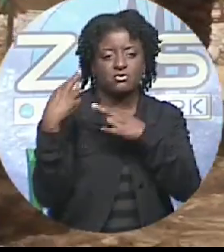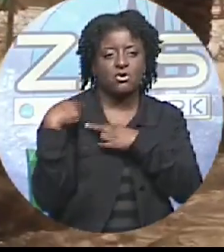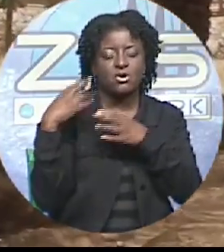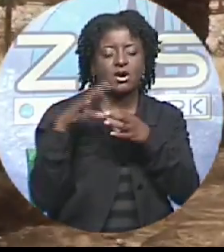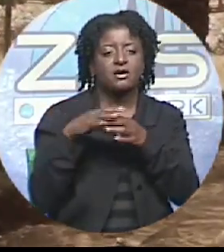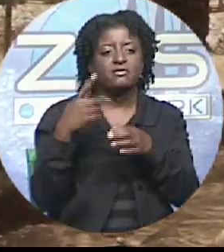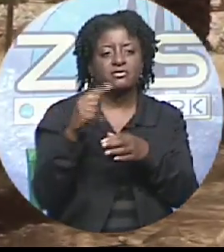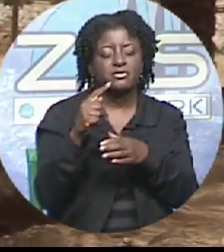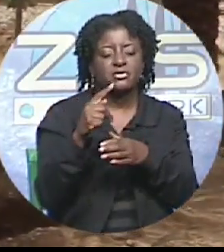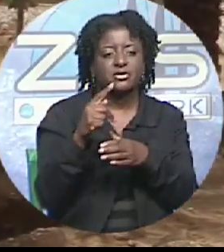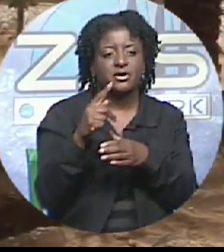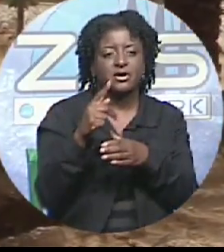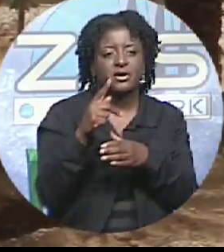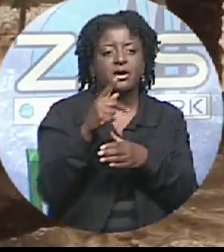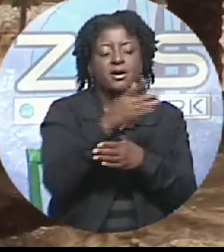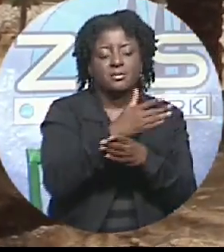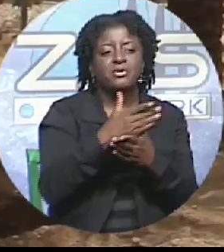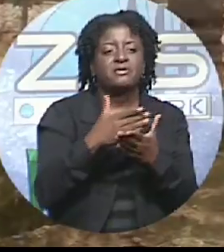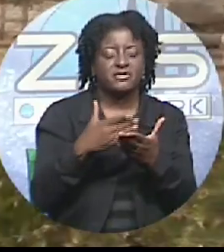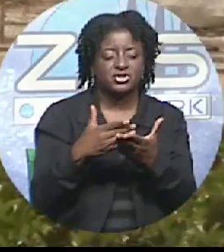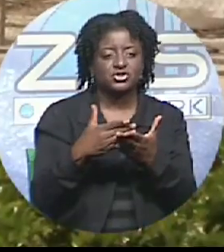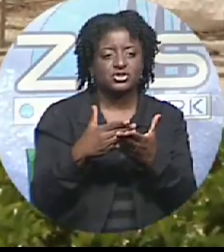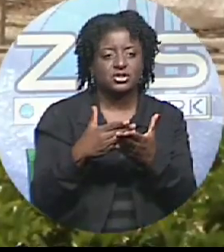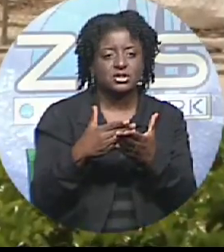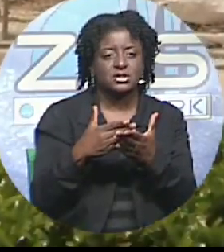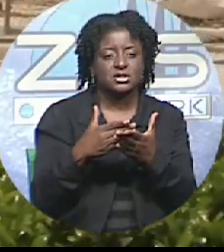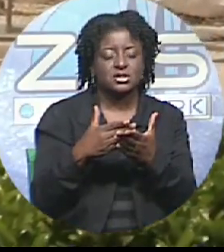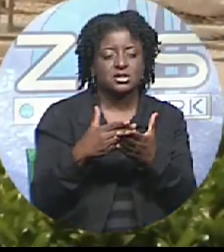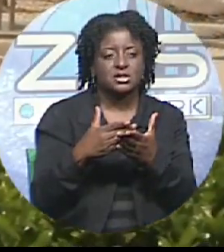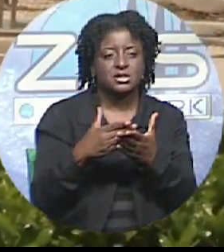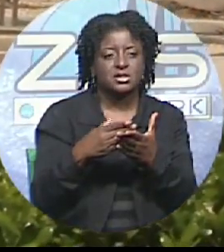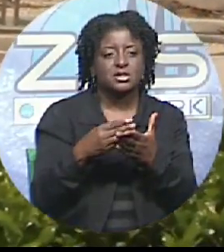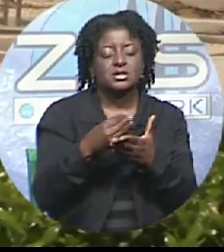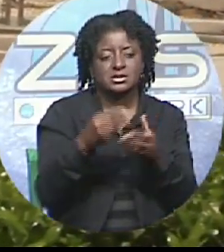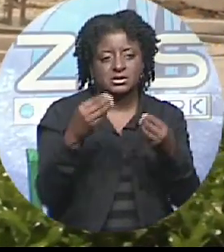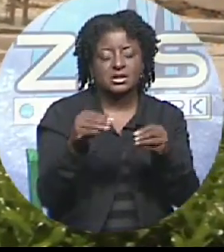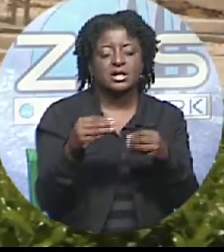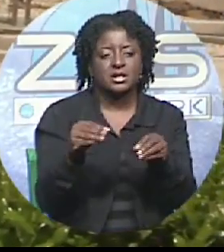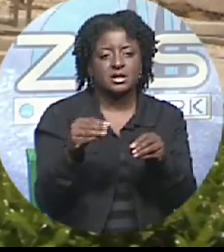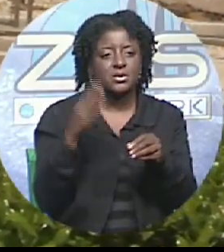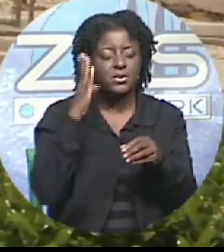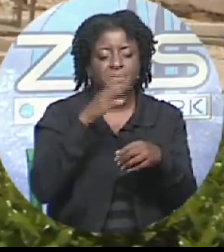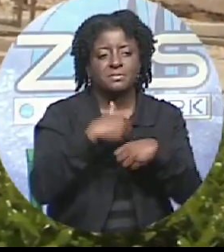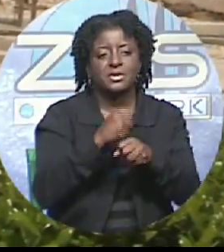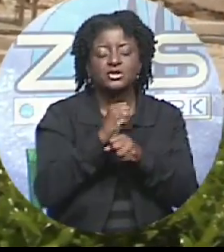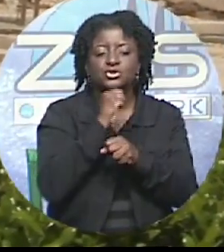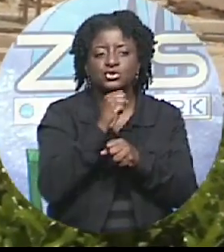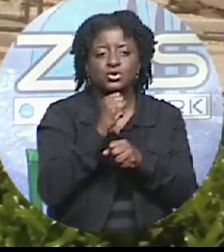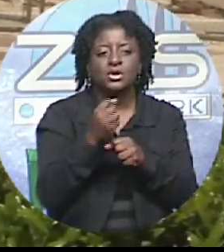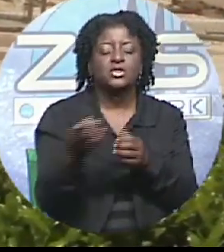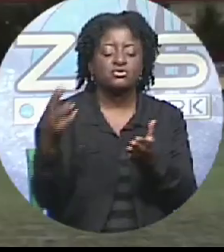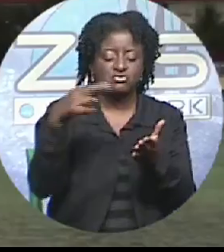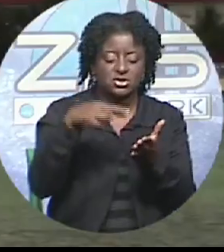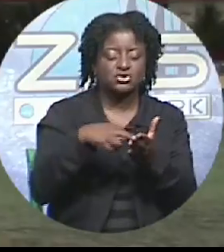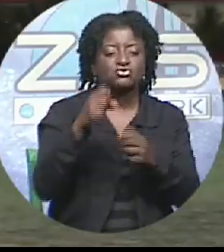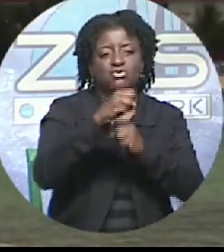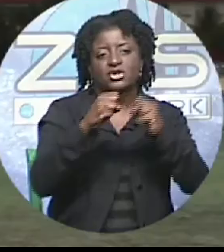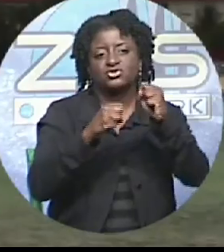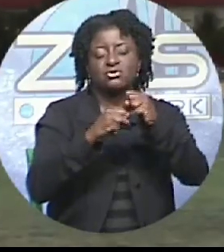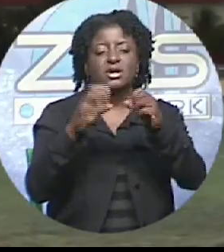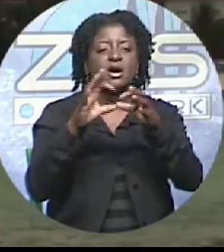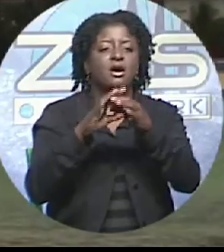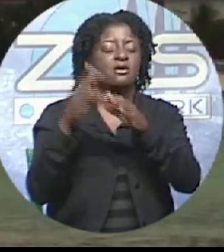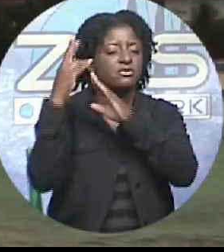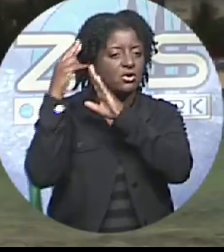to oversee the restructuring and opening of Bahamar under the supervision of the court should the parties be unable to negotiate